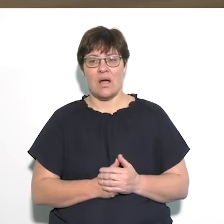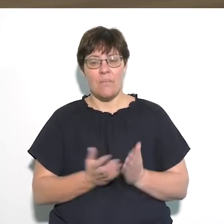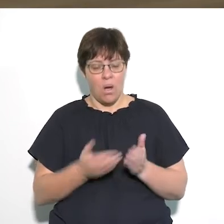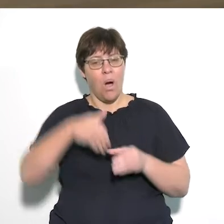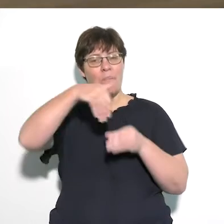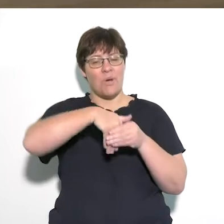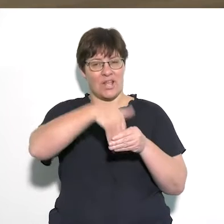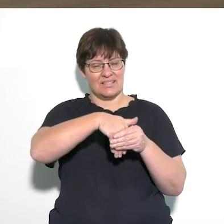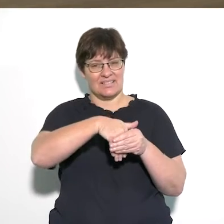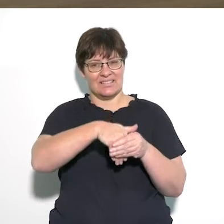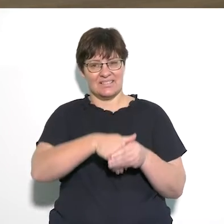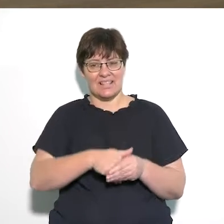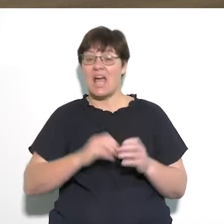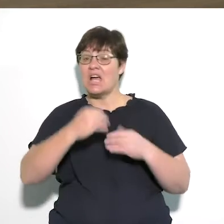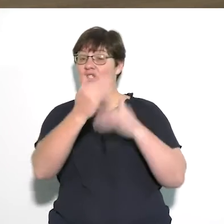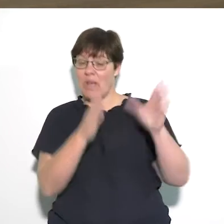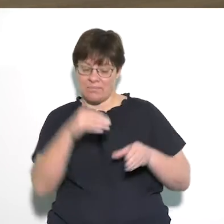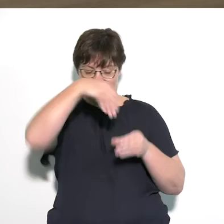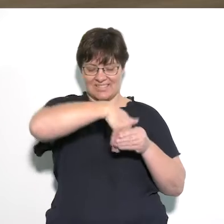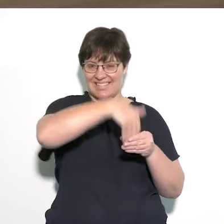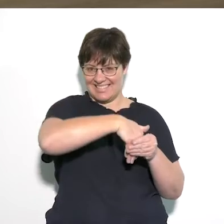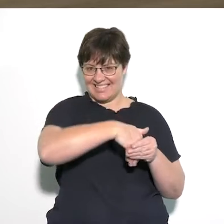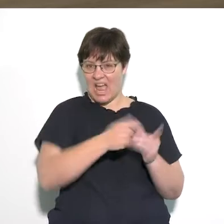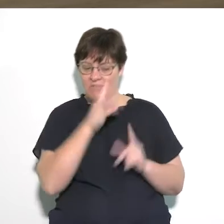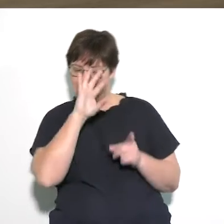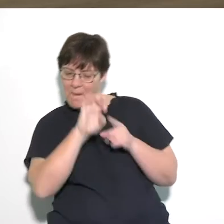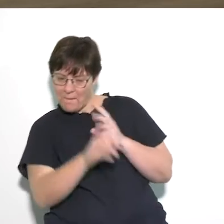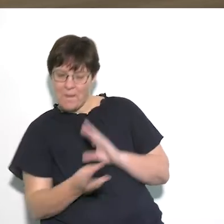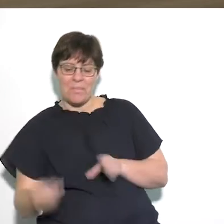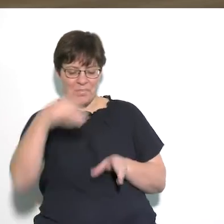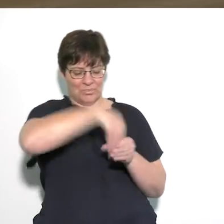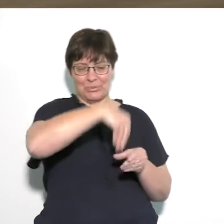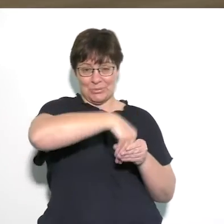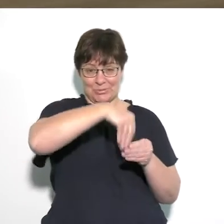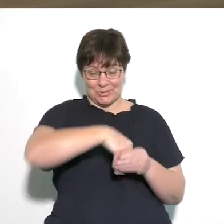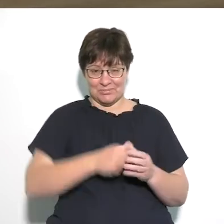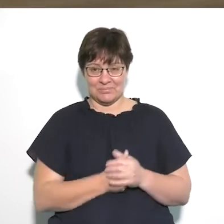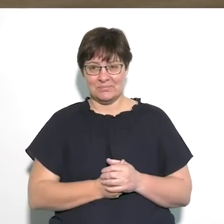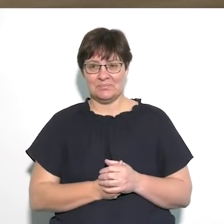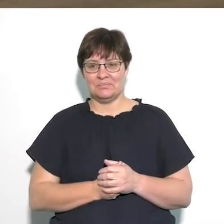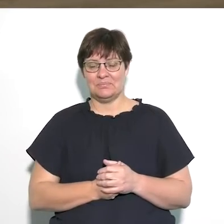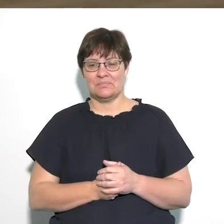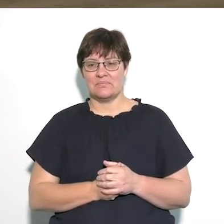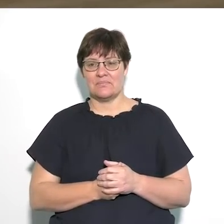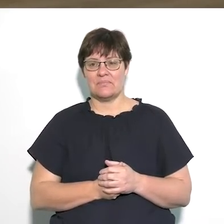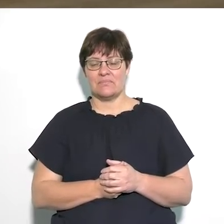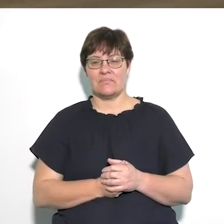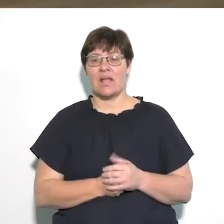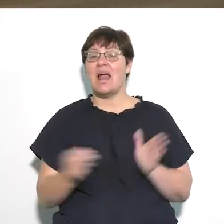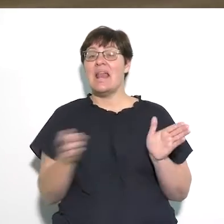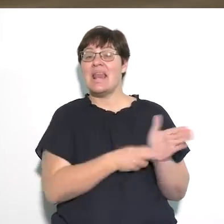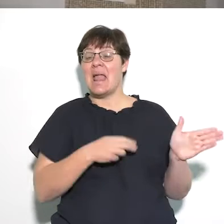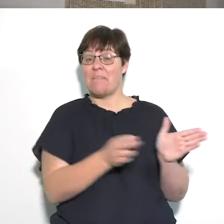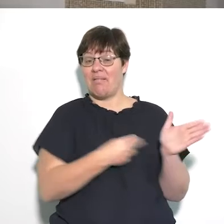This will form a pocket for where children can put the shapes into once they've recognized them. You are going to put your